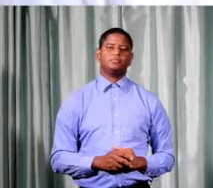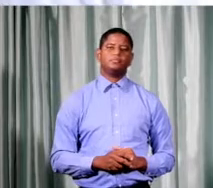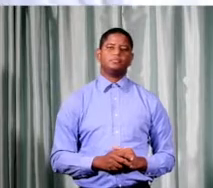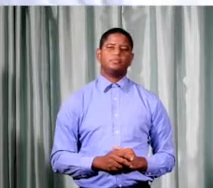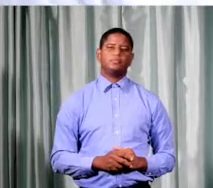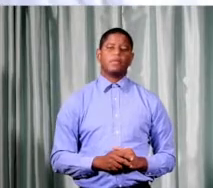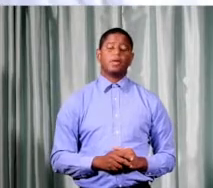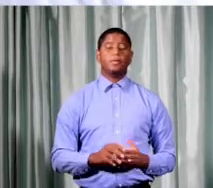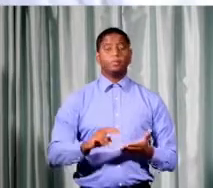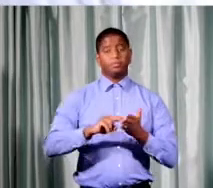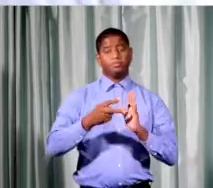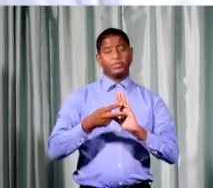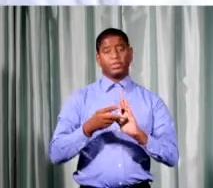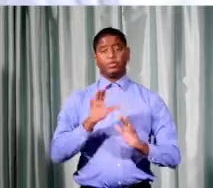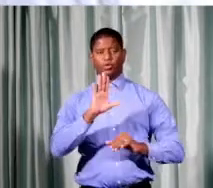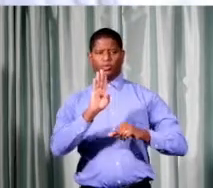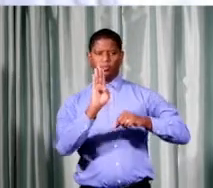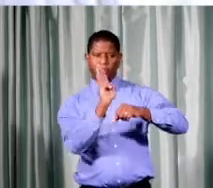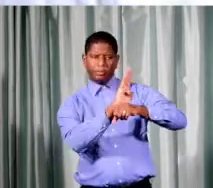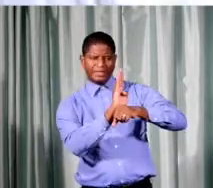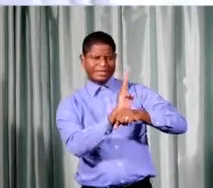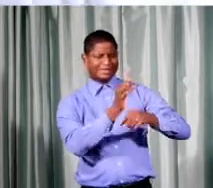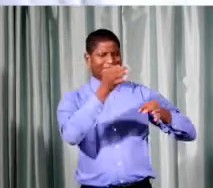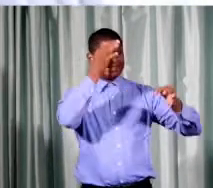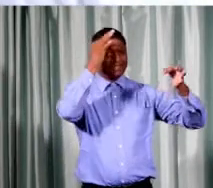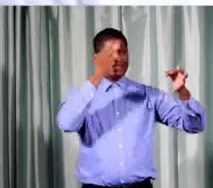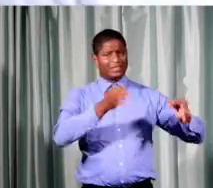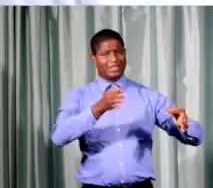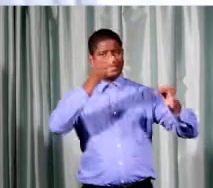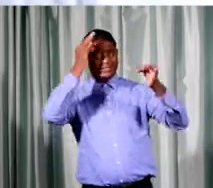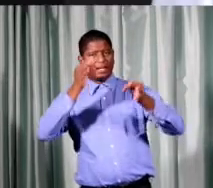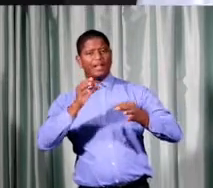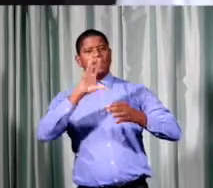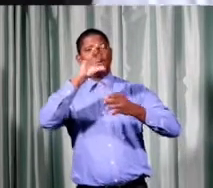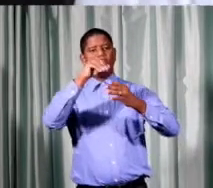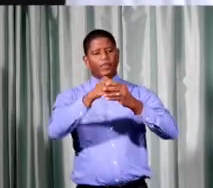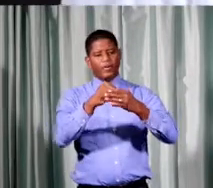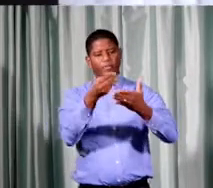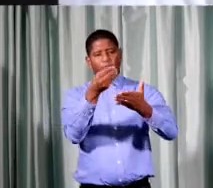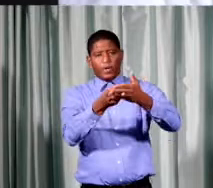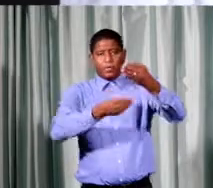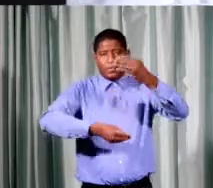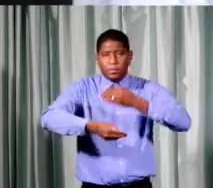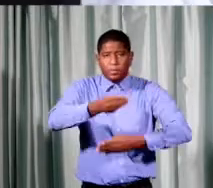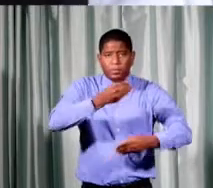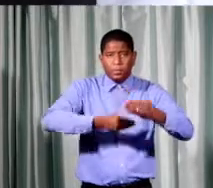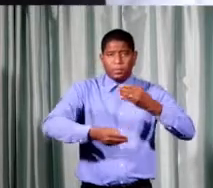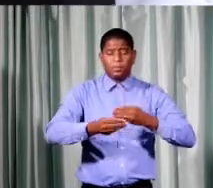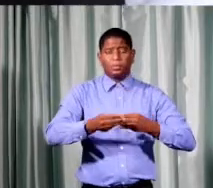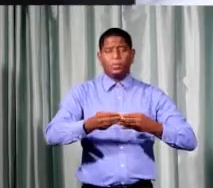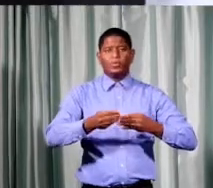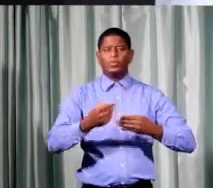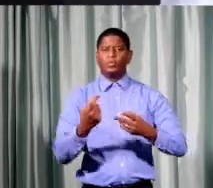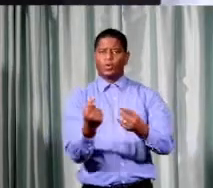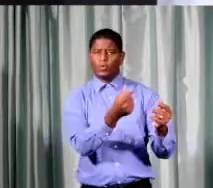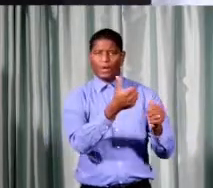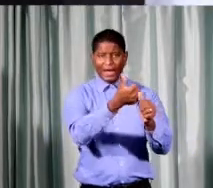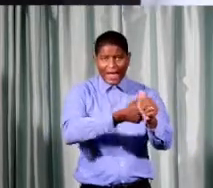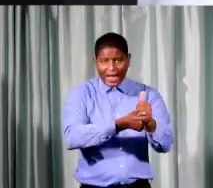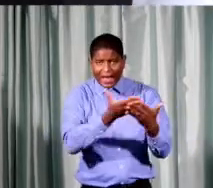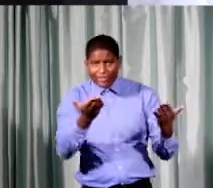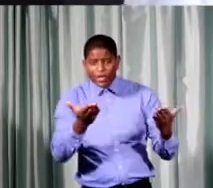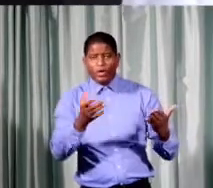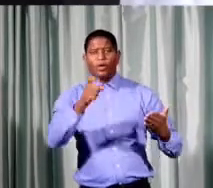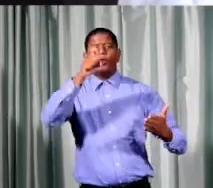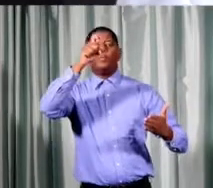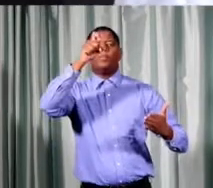your business as an entrepreneur is a finance decision, right? So everything you do in your business is